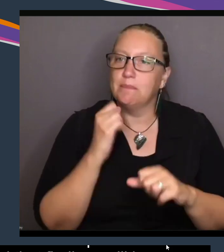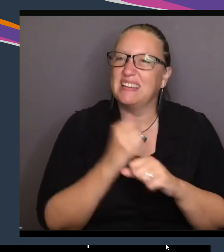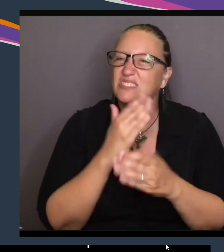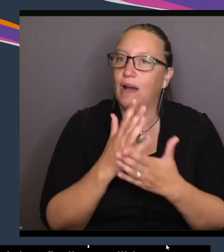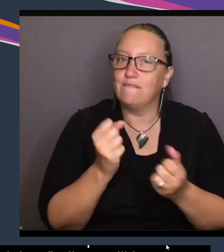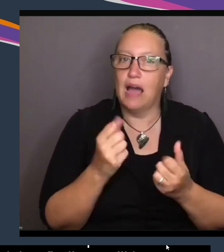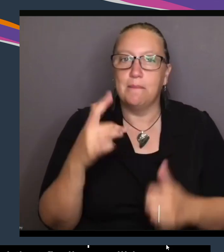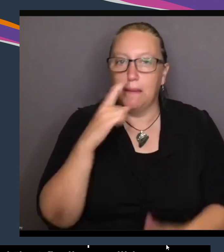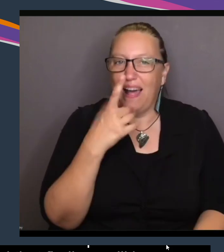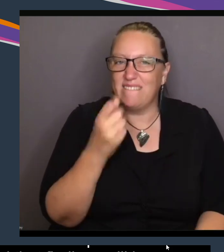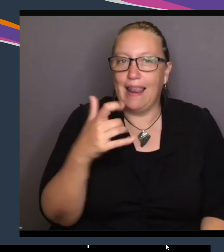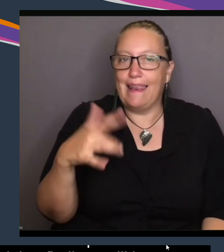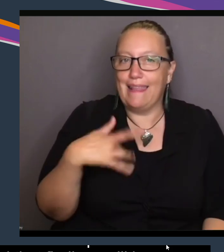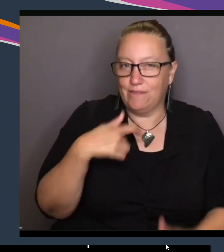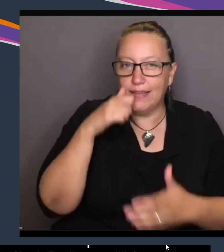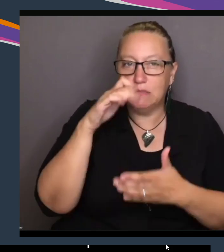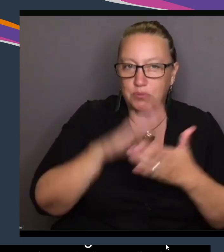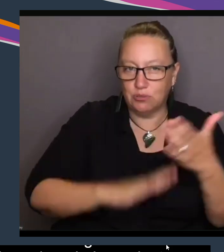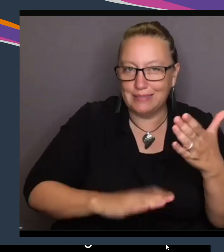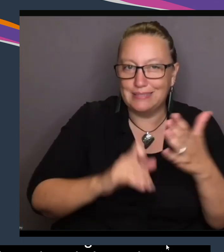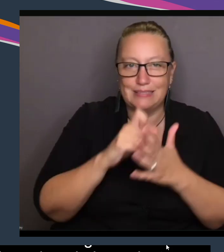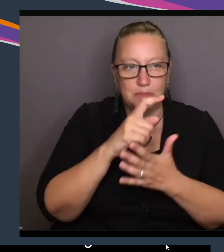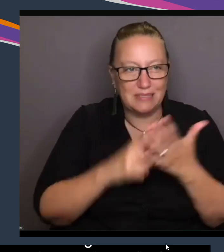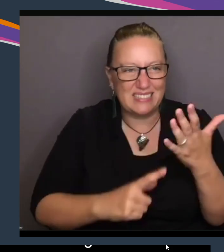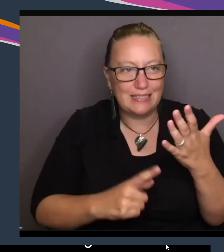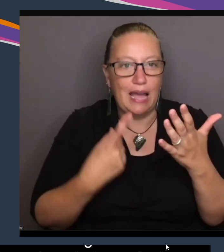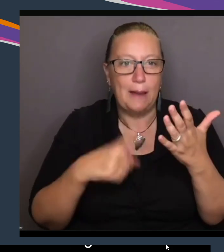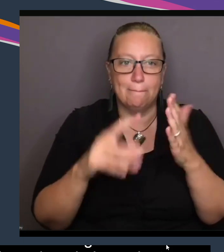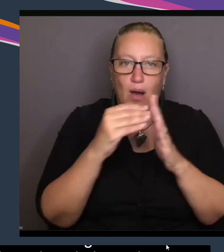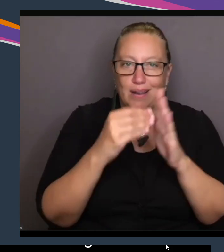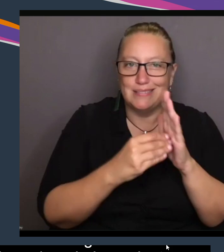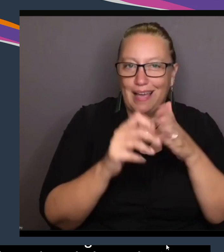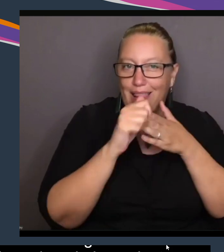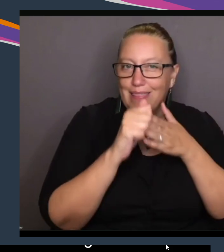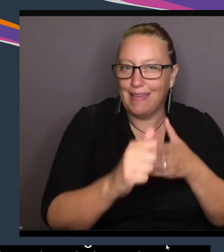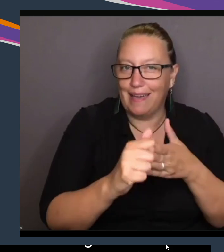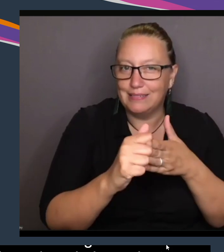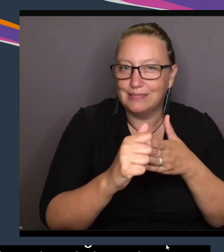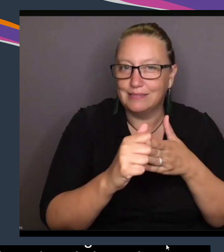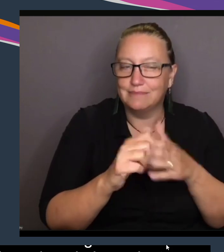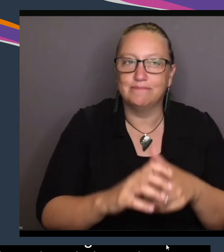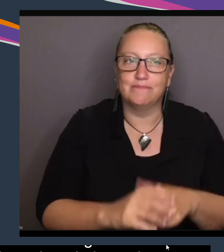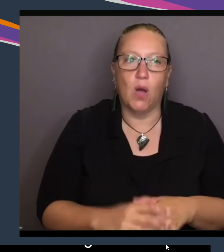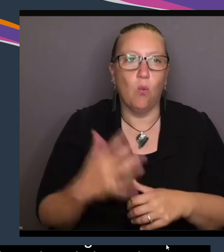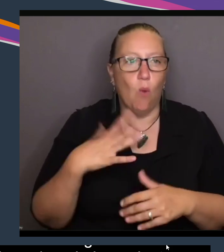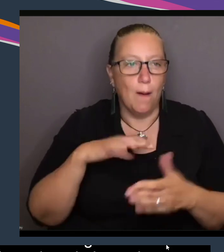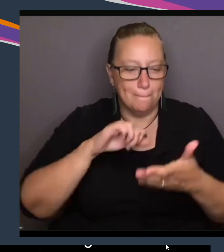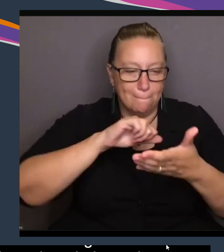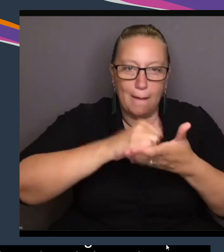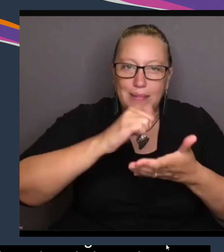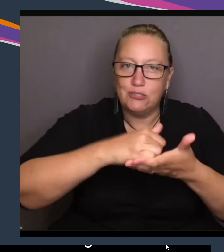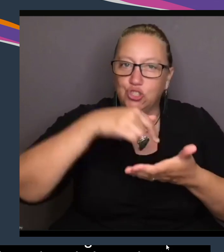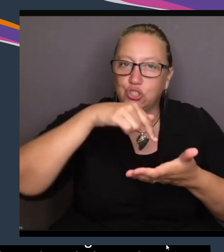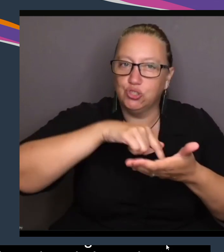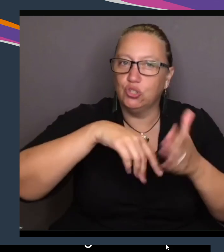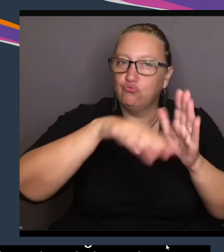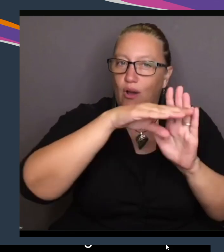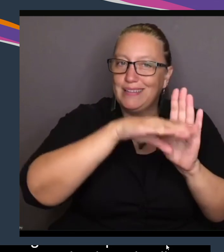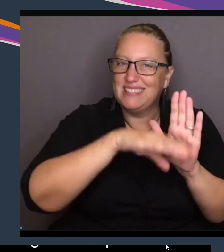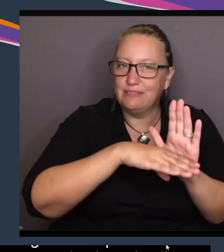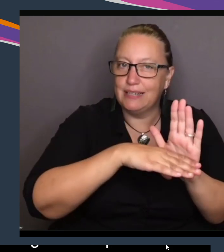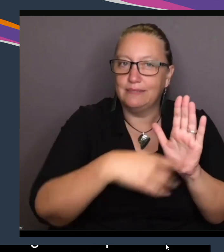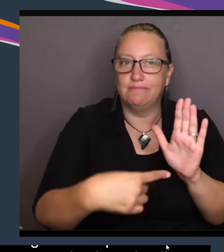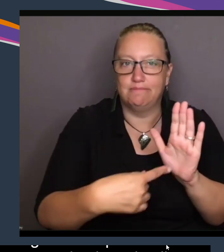policy expertise using transparent and published criteria. Today's funding round is another step in embedding that